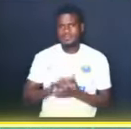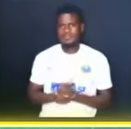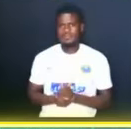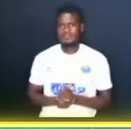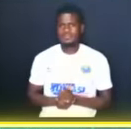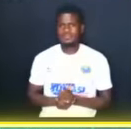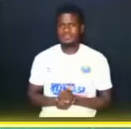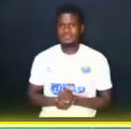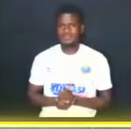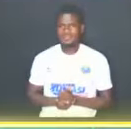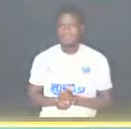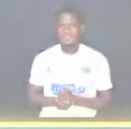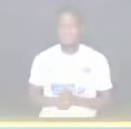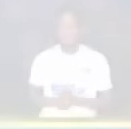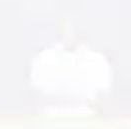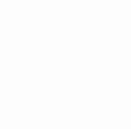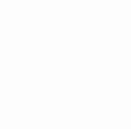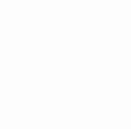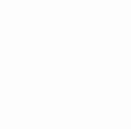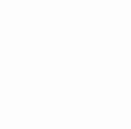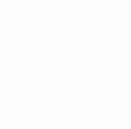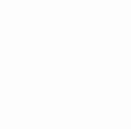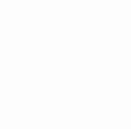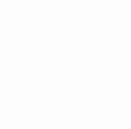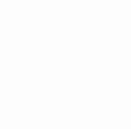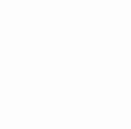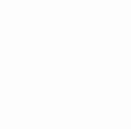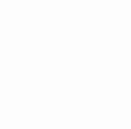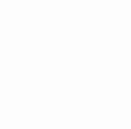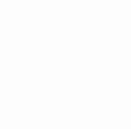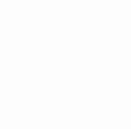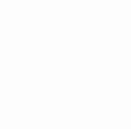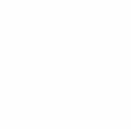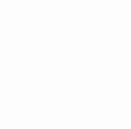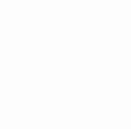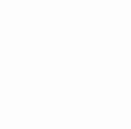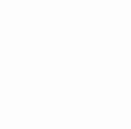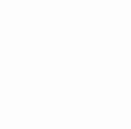Thank you